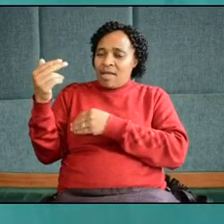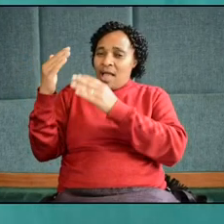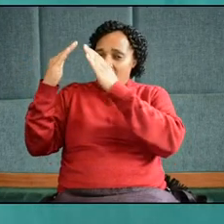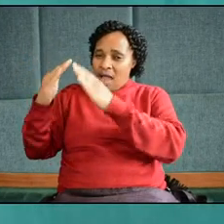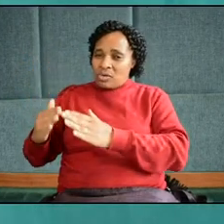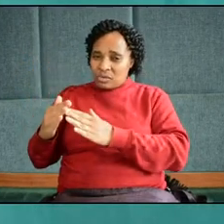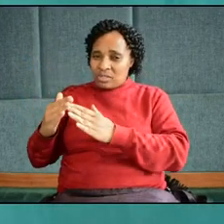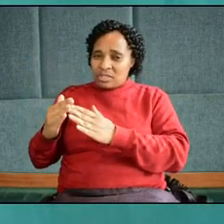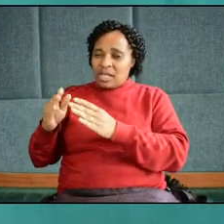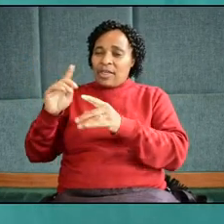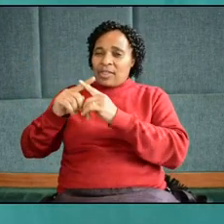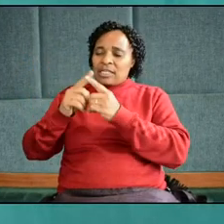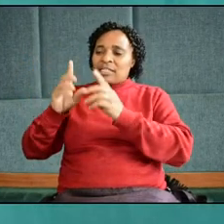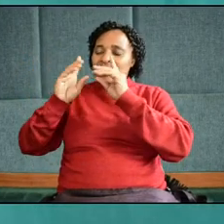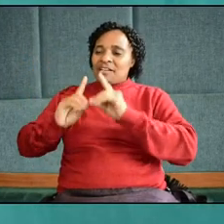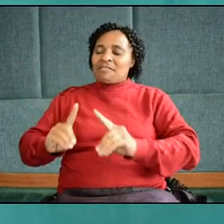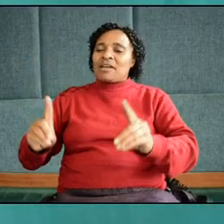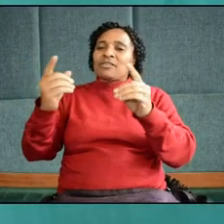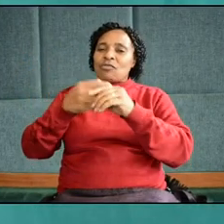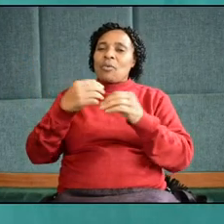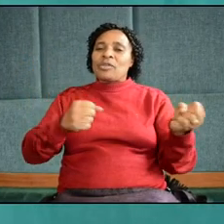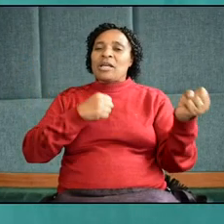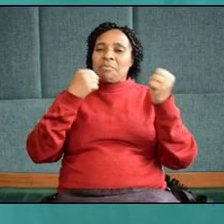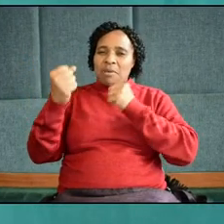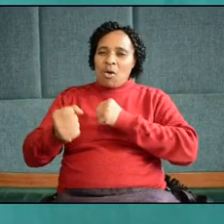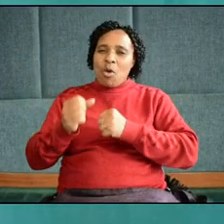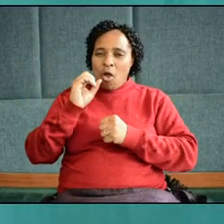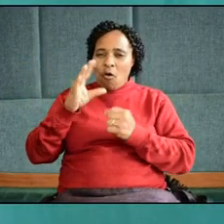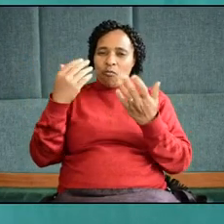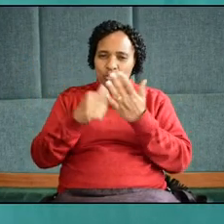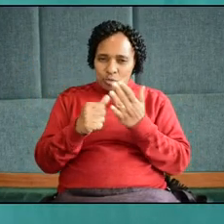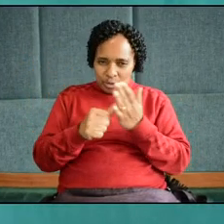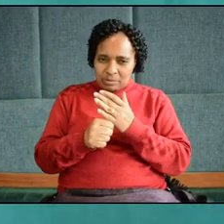be delivered from the power of disaster.